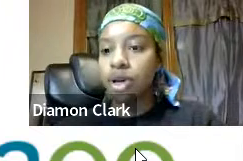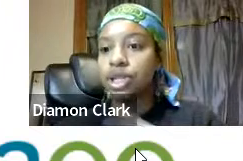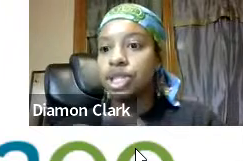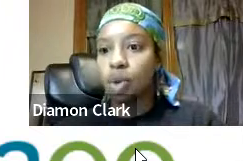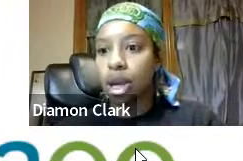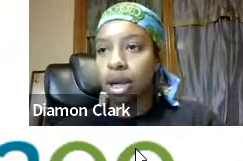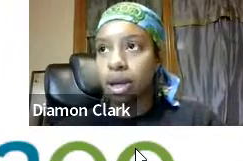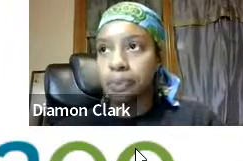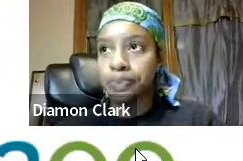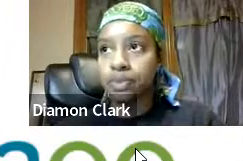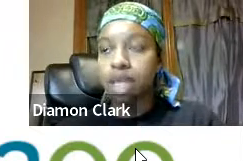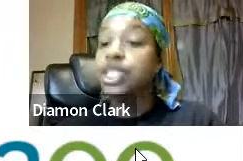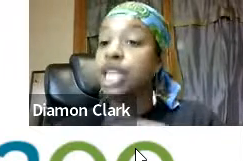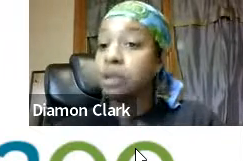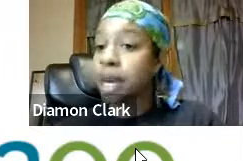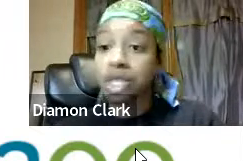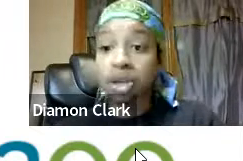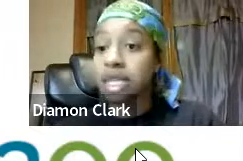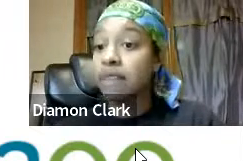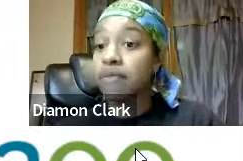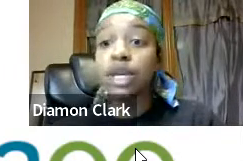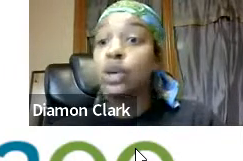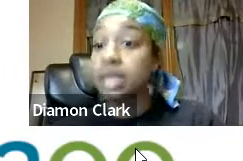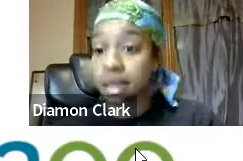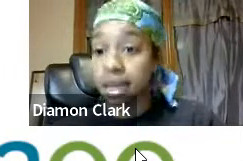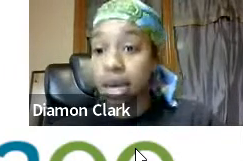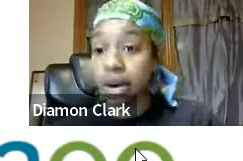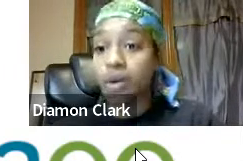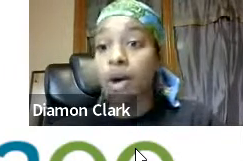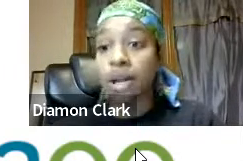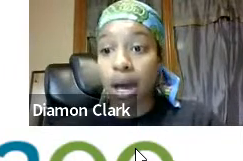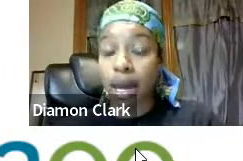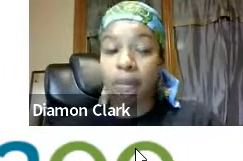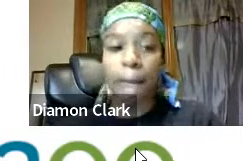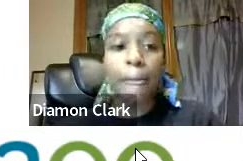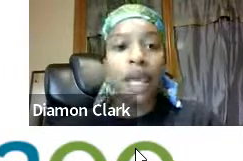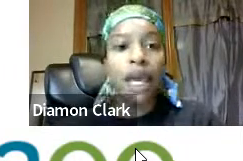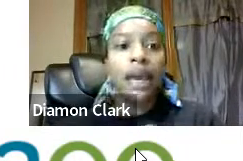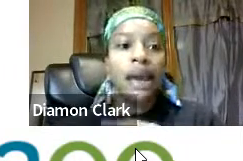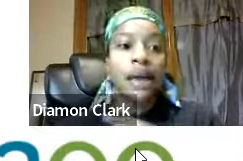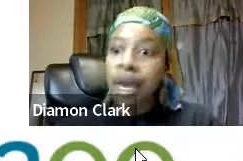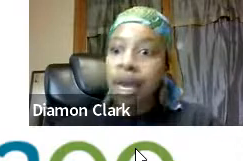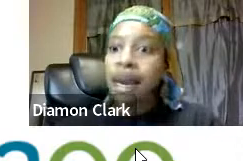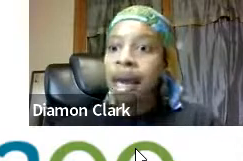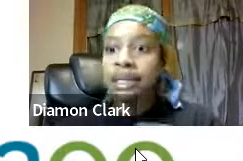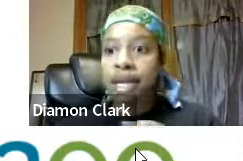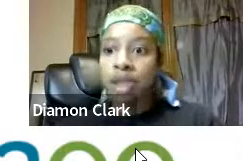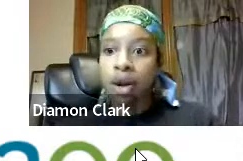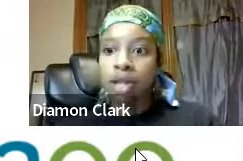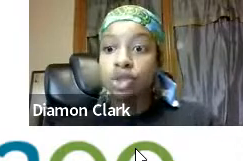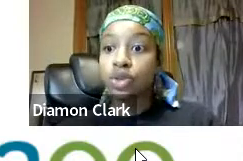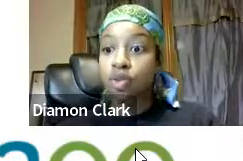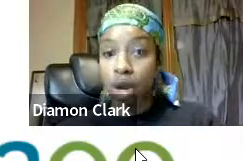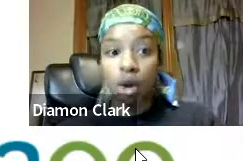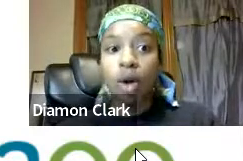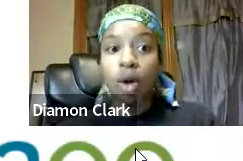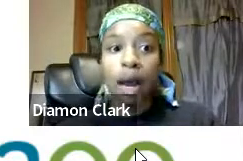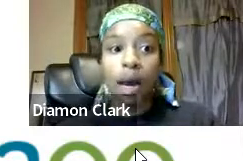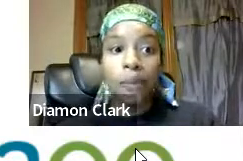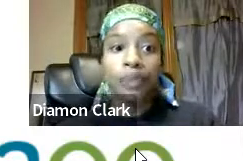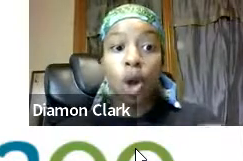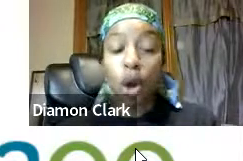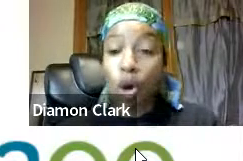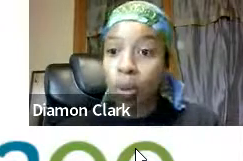exchange for sharing pictures of me using the gear online. And then as I started to